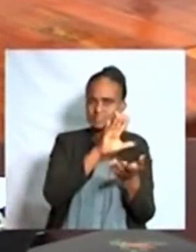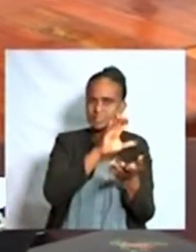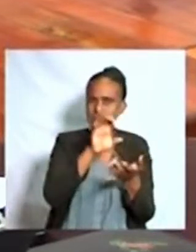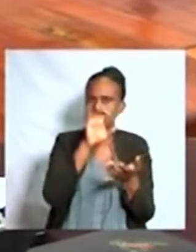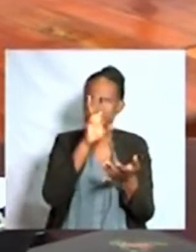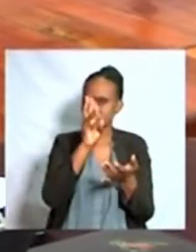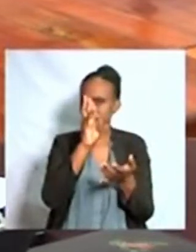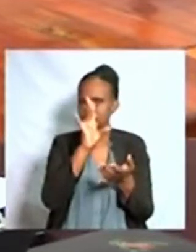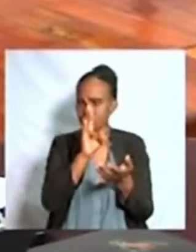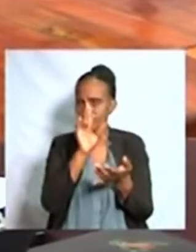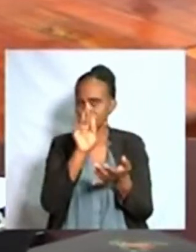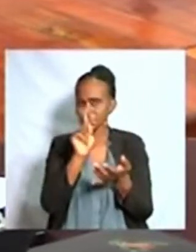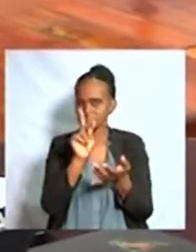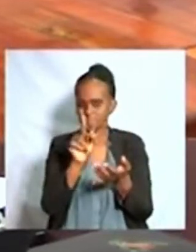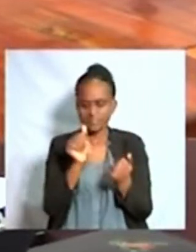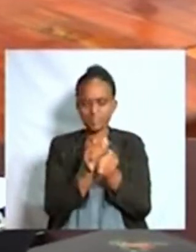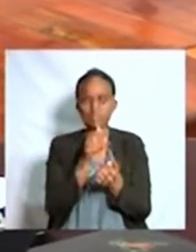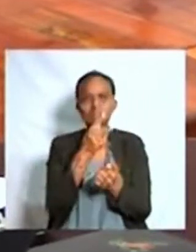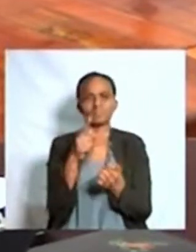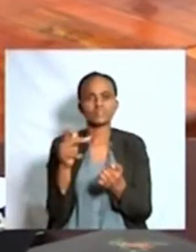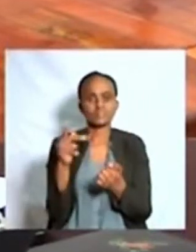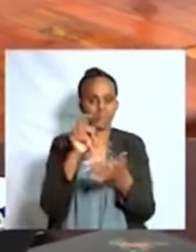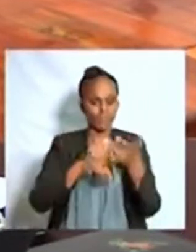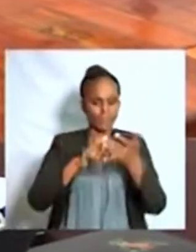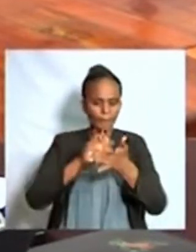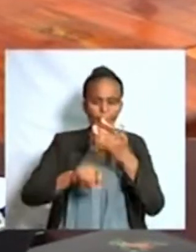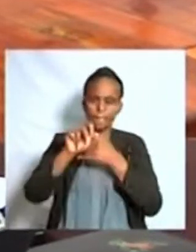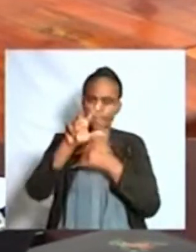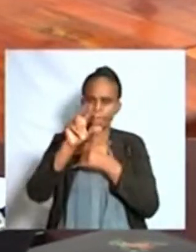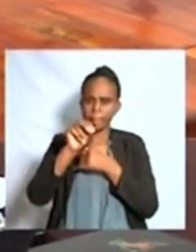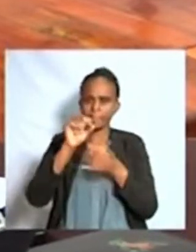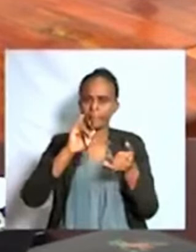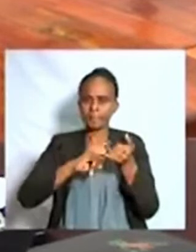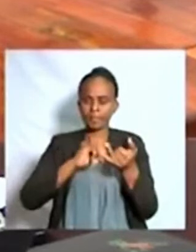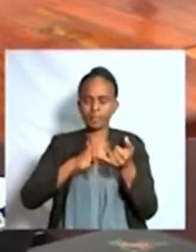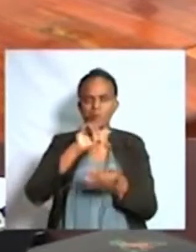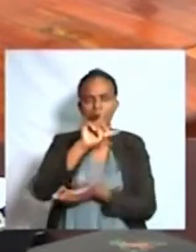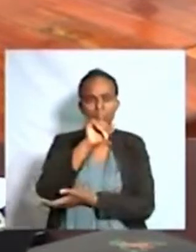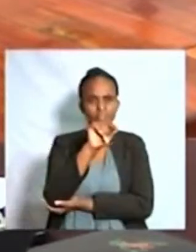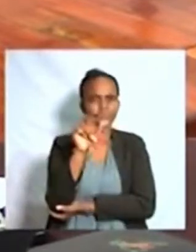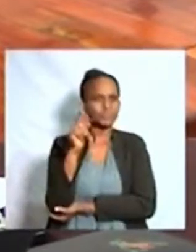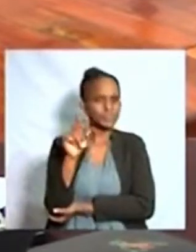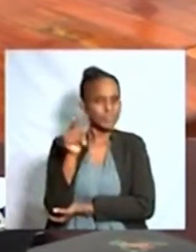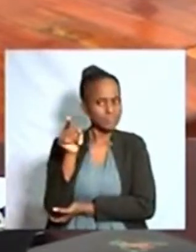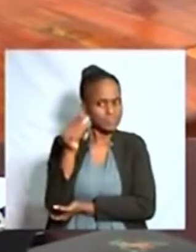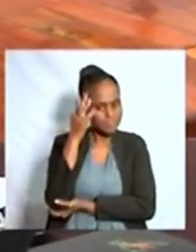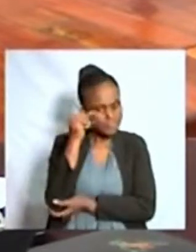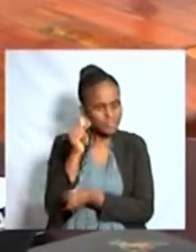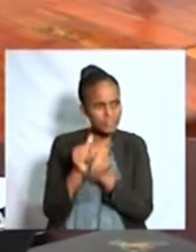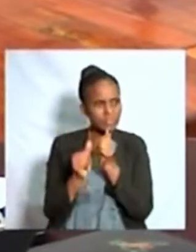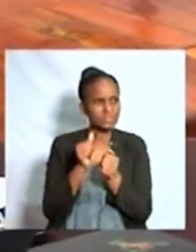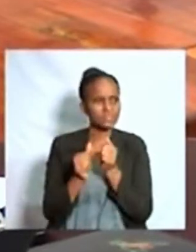1,080,567 kwacha in respect of property rates as at 30th September 2021 due to